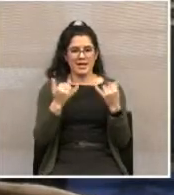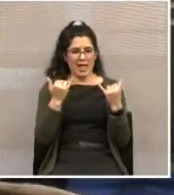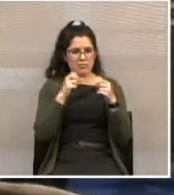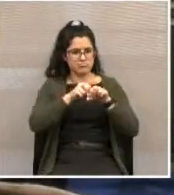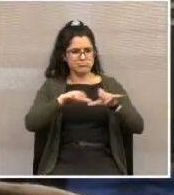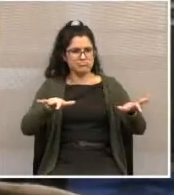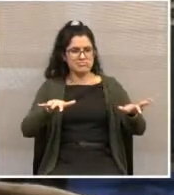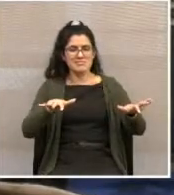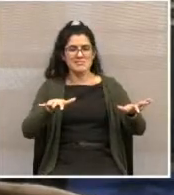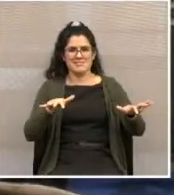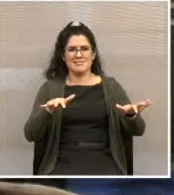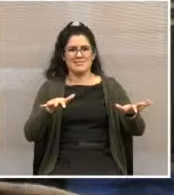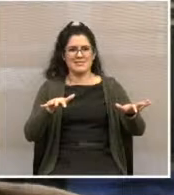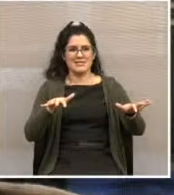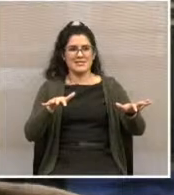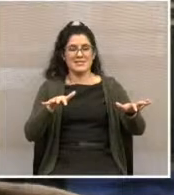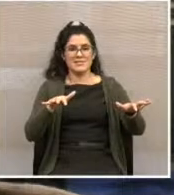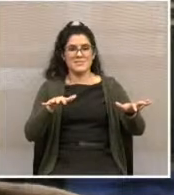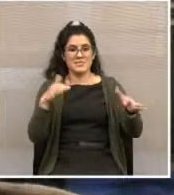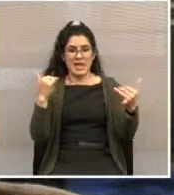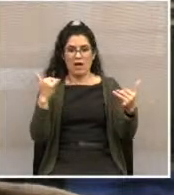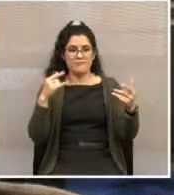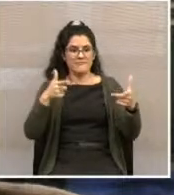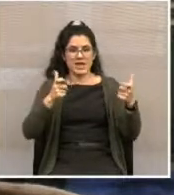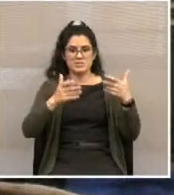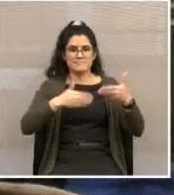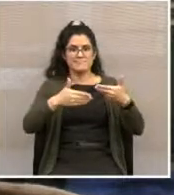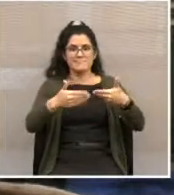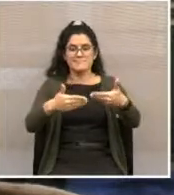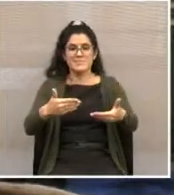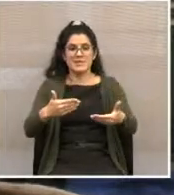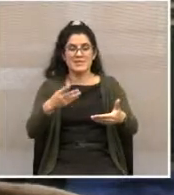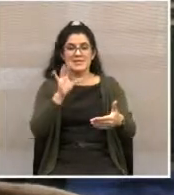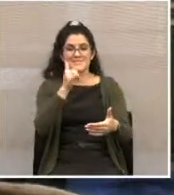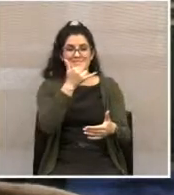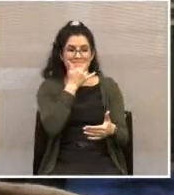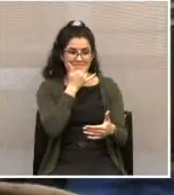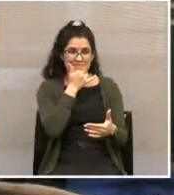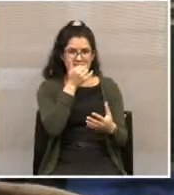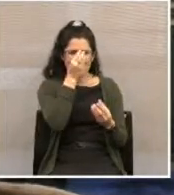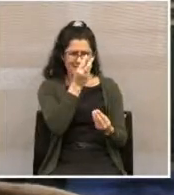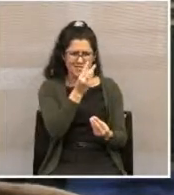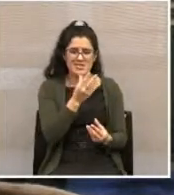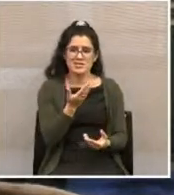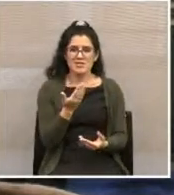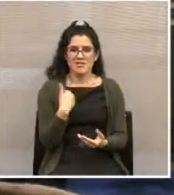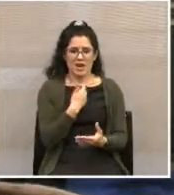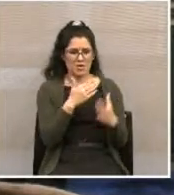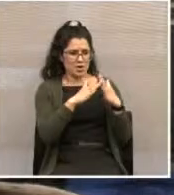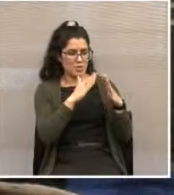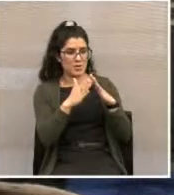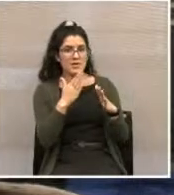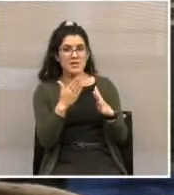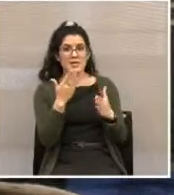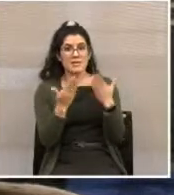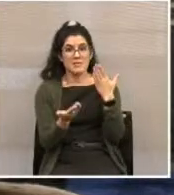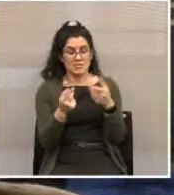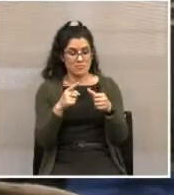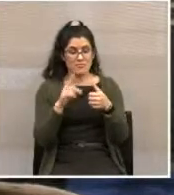an exponentially way that is misleading our community, whether it is on